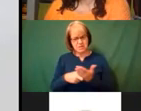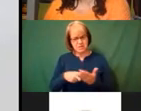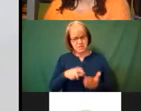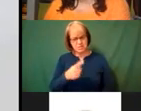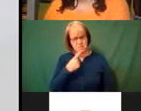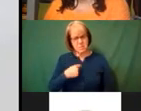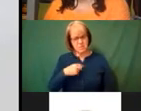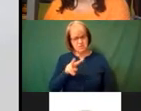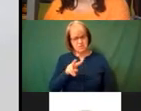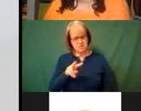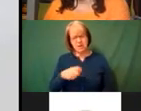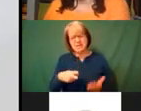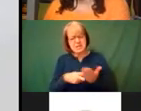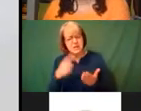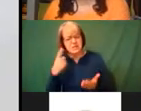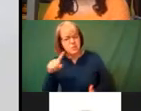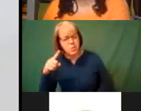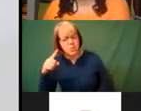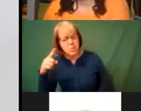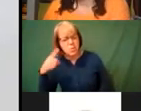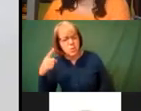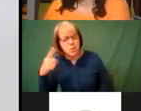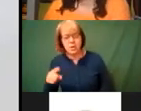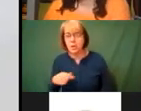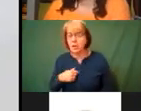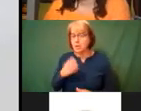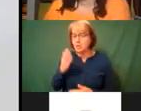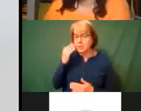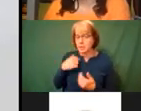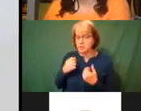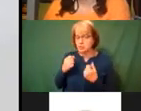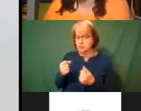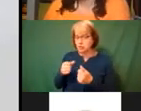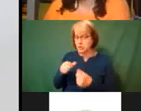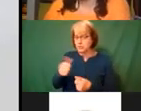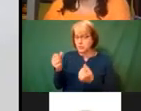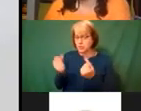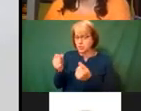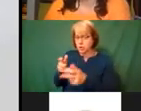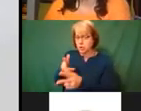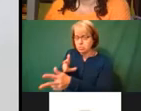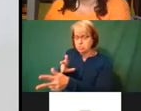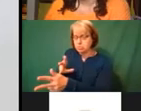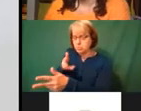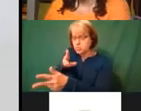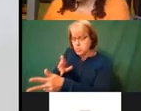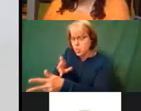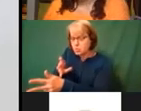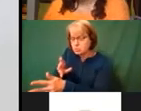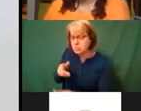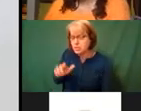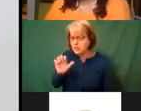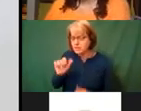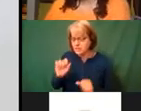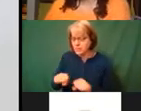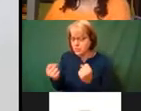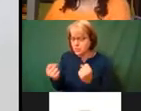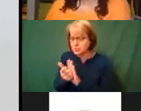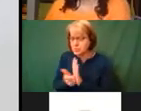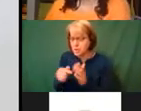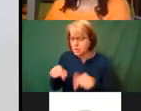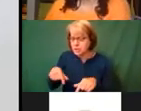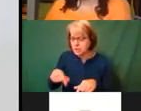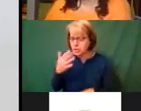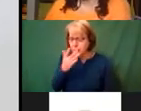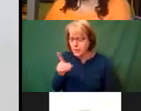A ticket for what, I asked? Driving too close to the car in front of you. That's a crime in Colorado. I led 3 advanced hikes over the